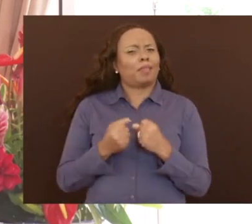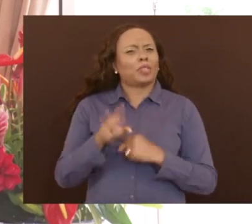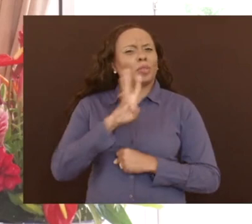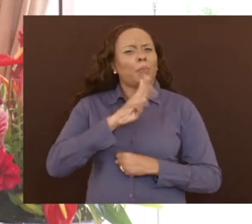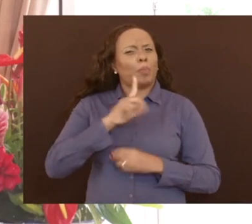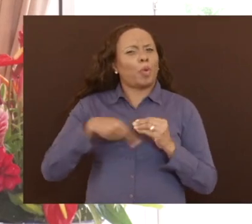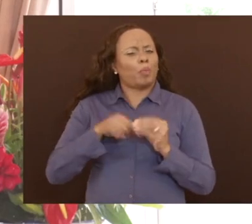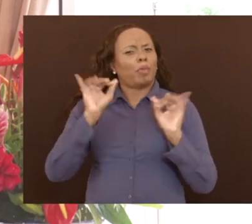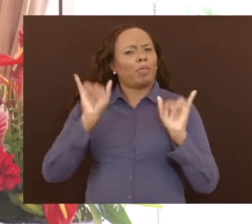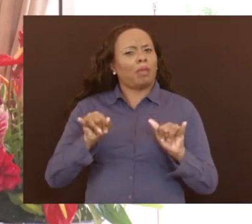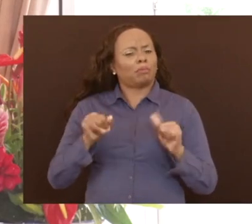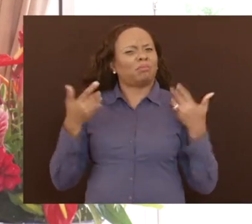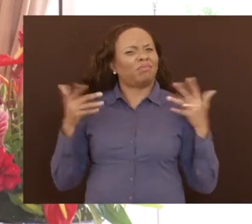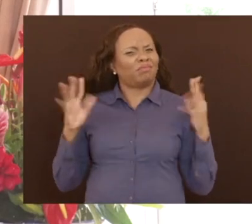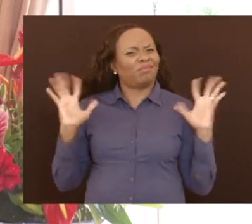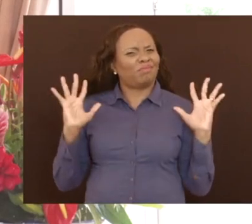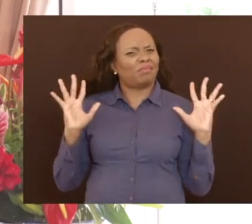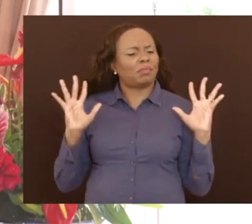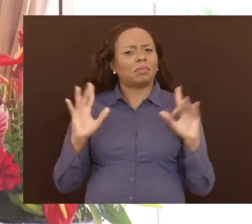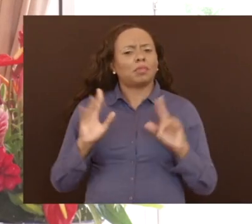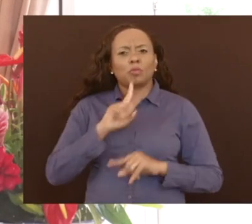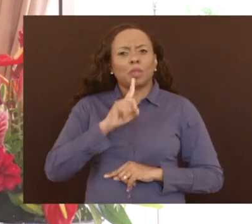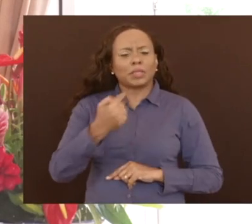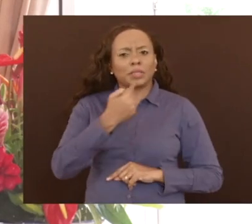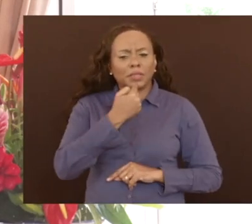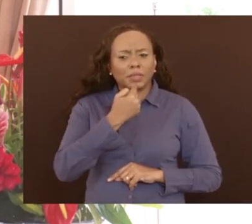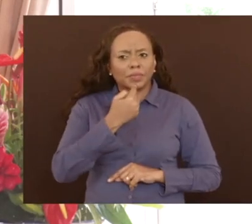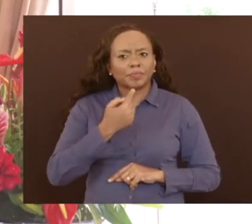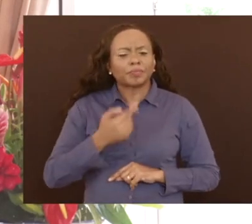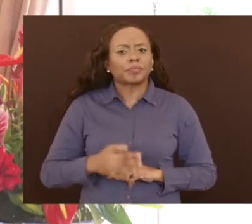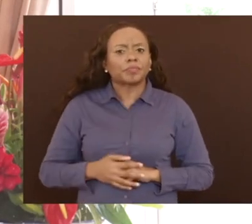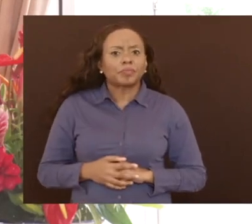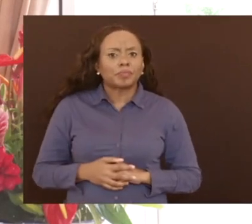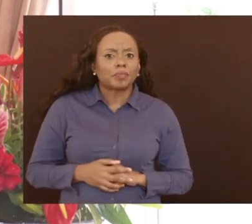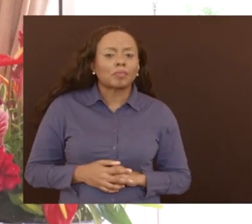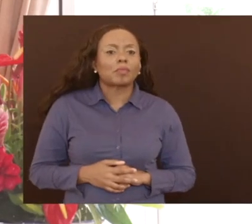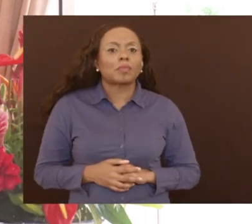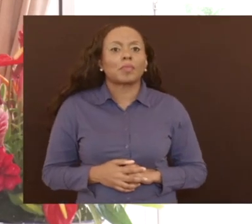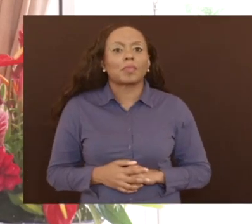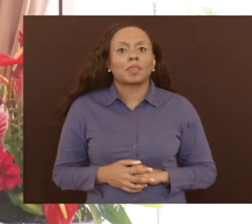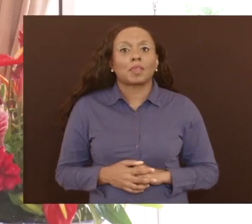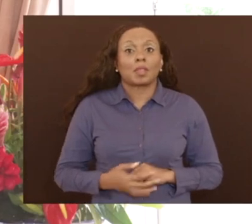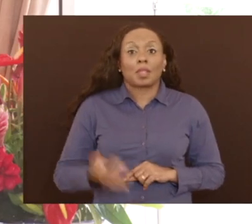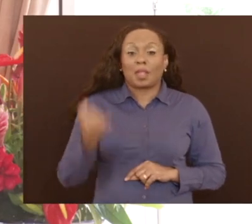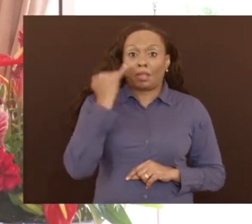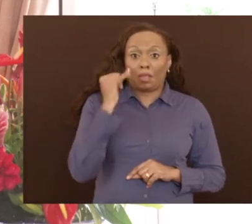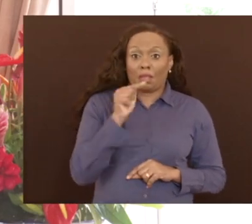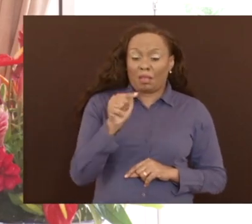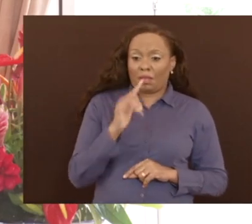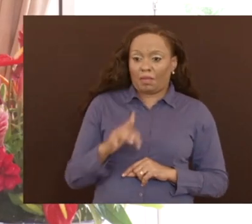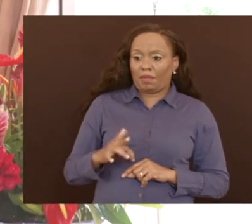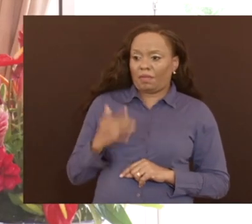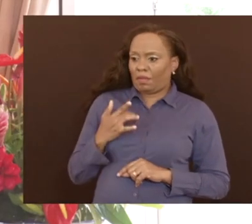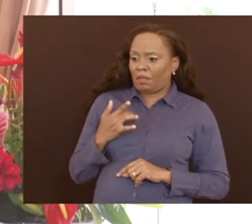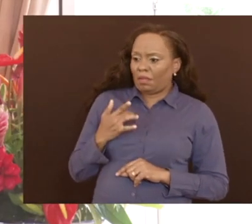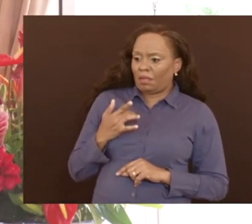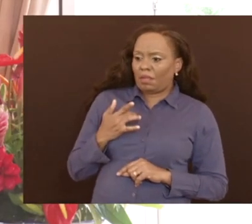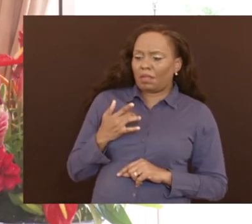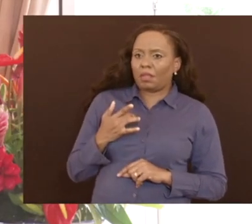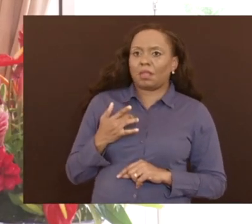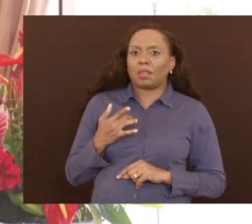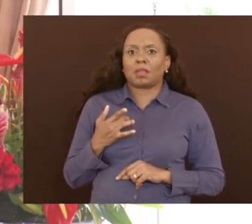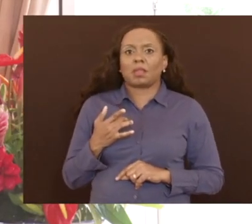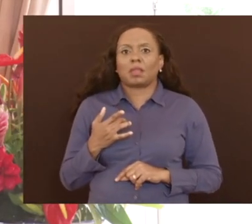very seriously. And to that extent, we ask persons to note that if you feel that you've gotten past the airport